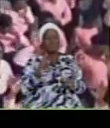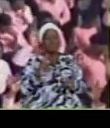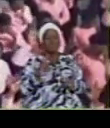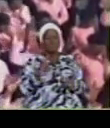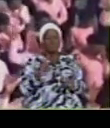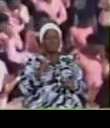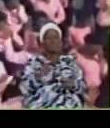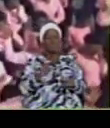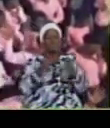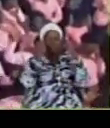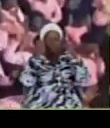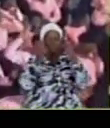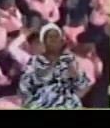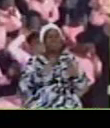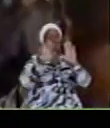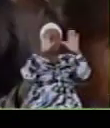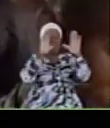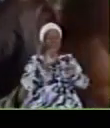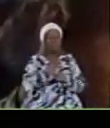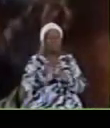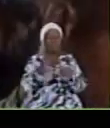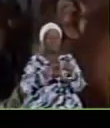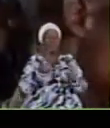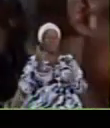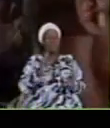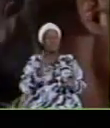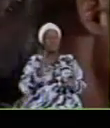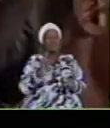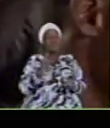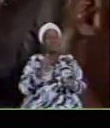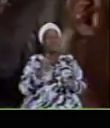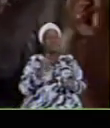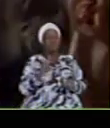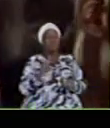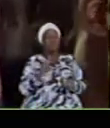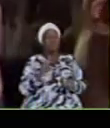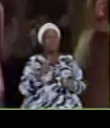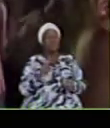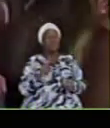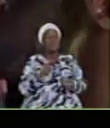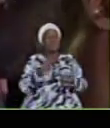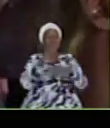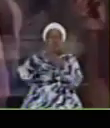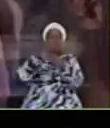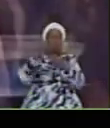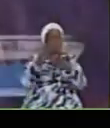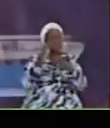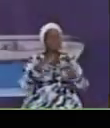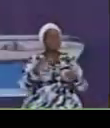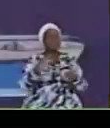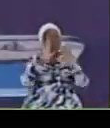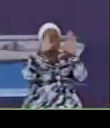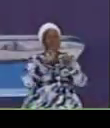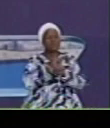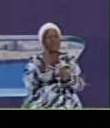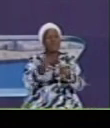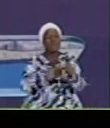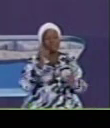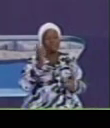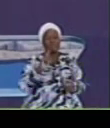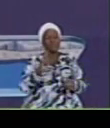Incredible miracles everywhere. Amen. Revealed miracles everywhere.